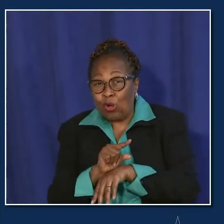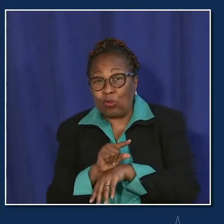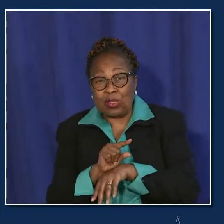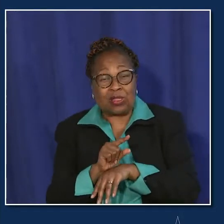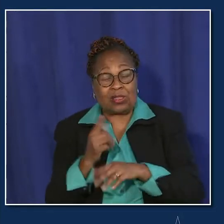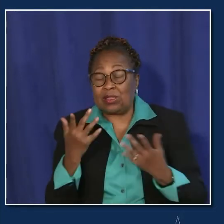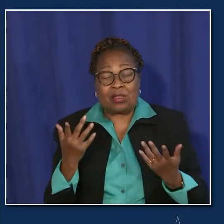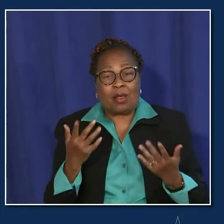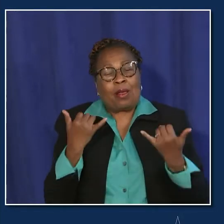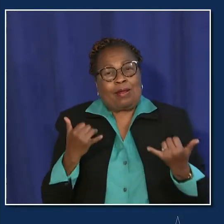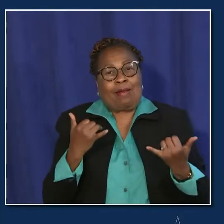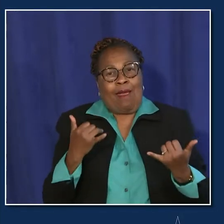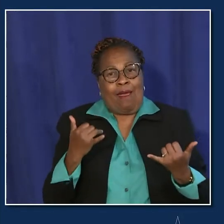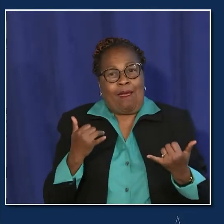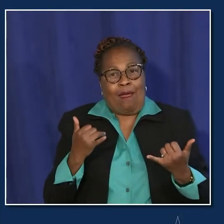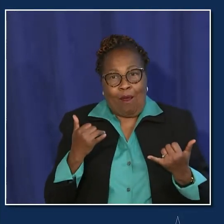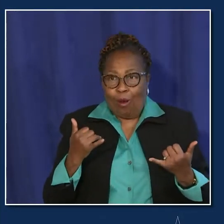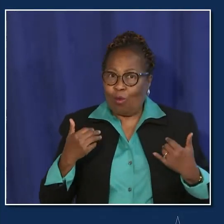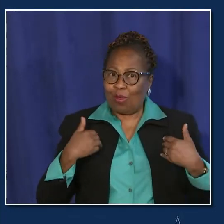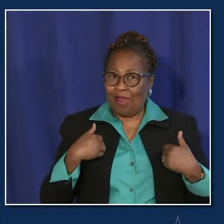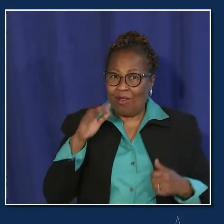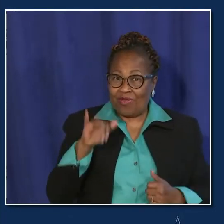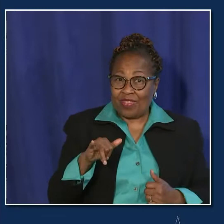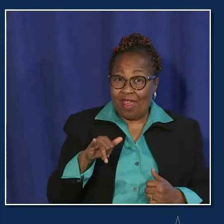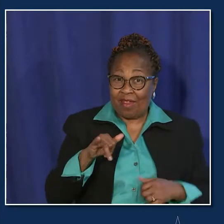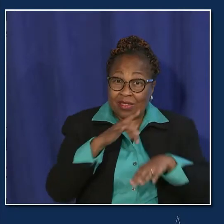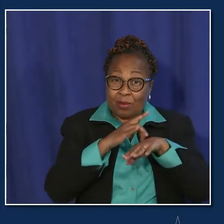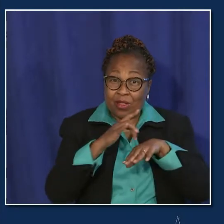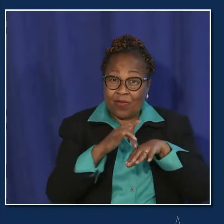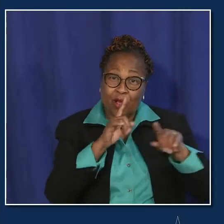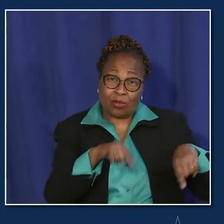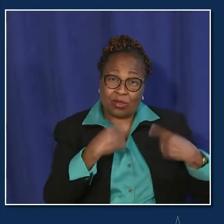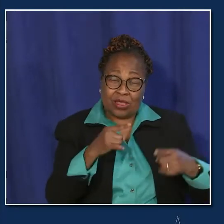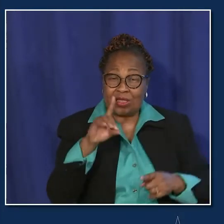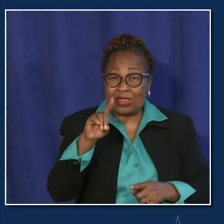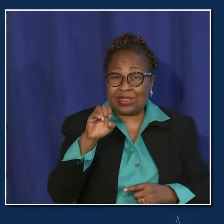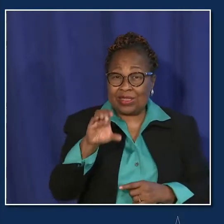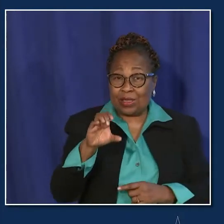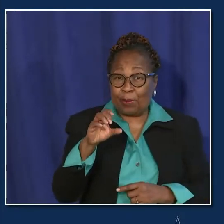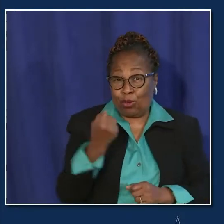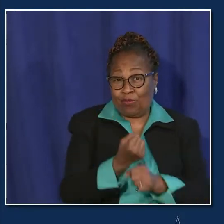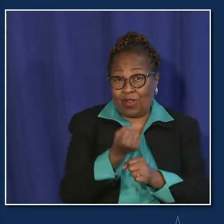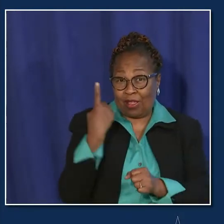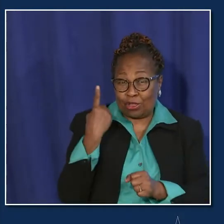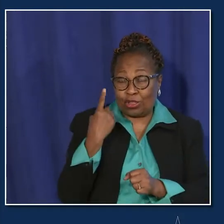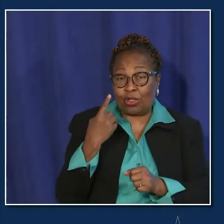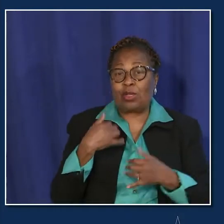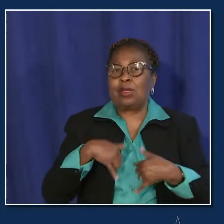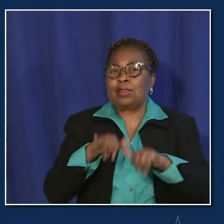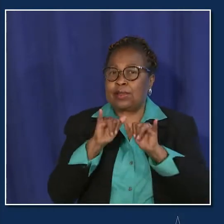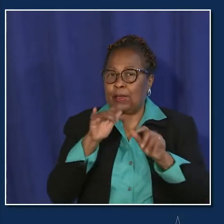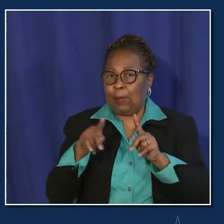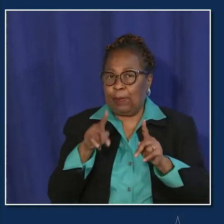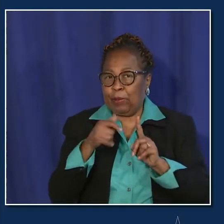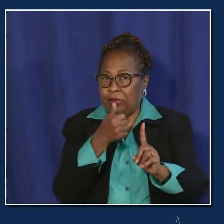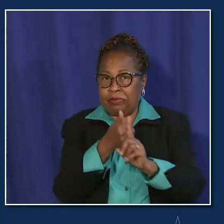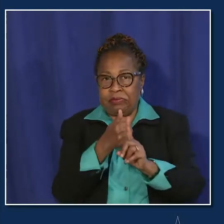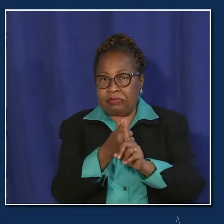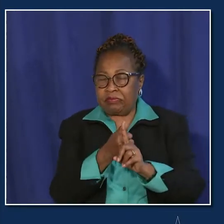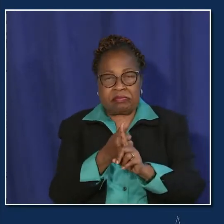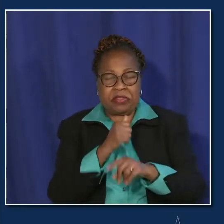of the vaccine that's been available now since December of last year. And there are still folks who haven't taken